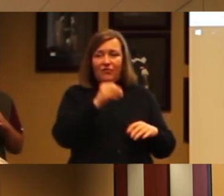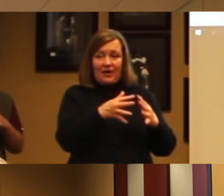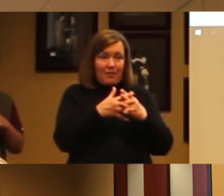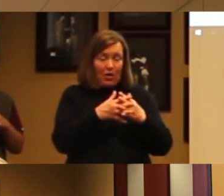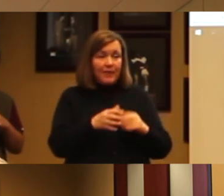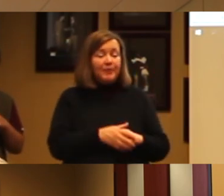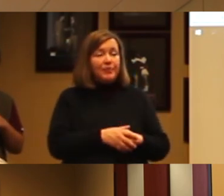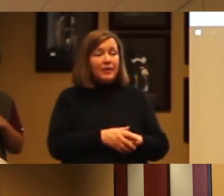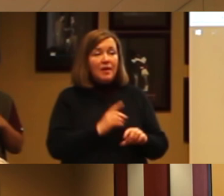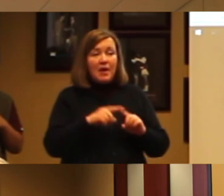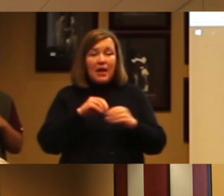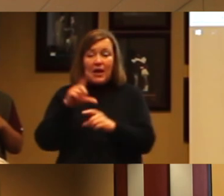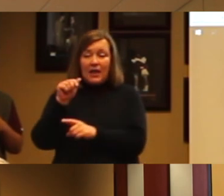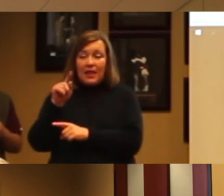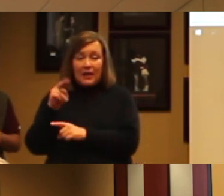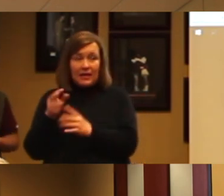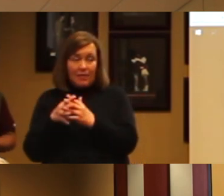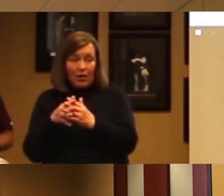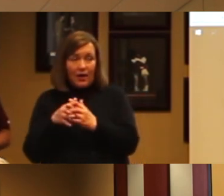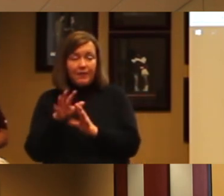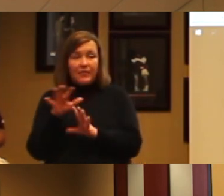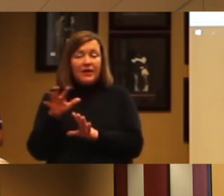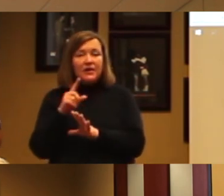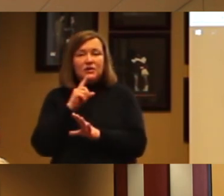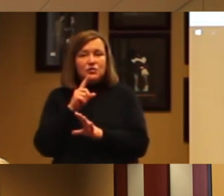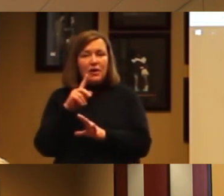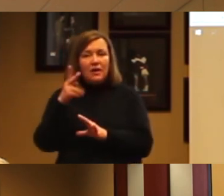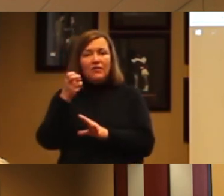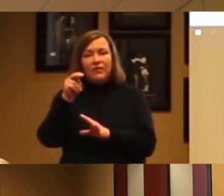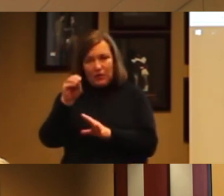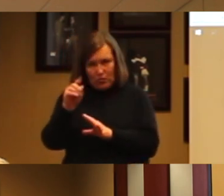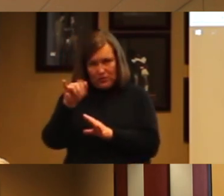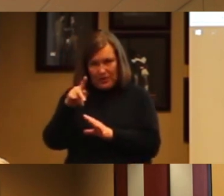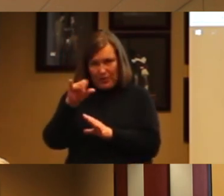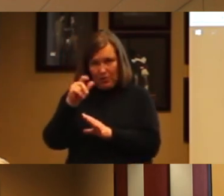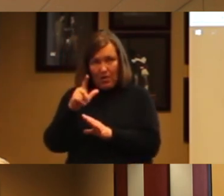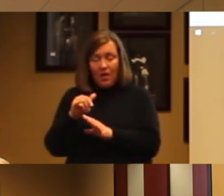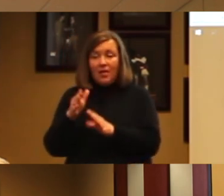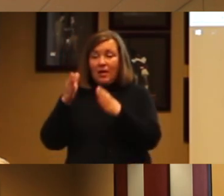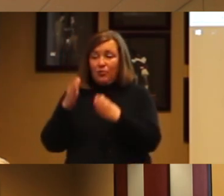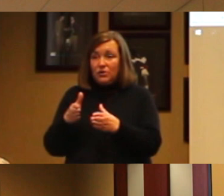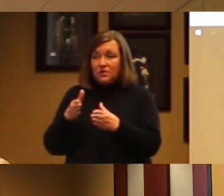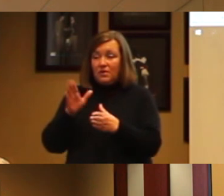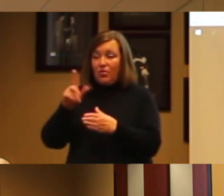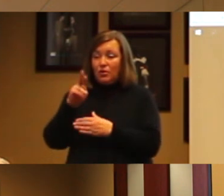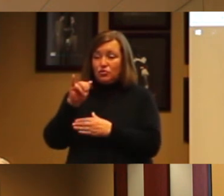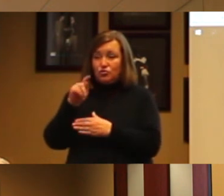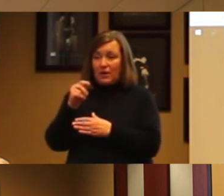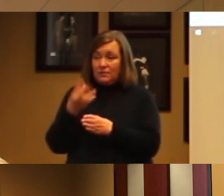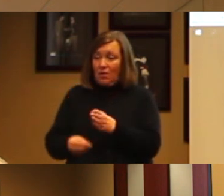But in Latin America, is really phenotypical. The person loses the trait, it's